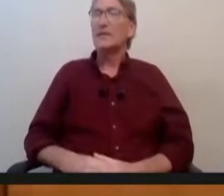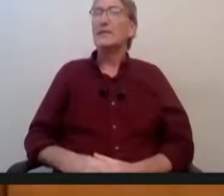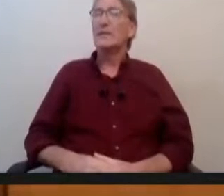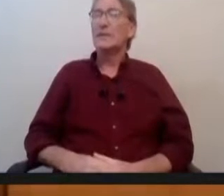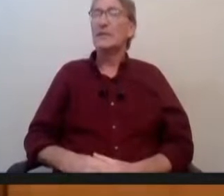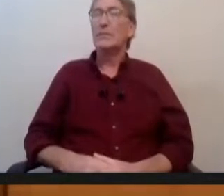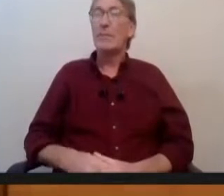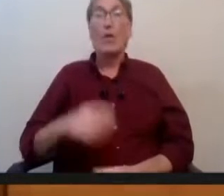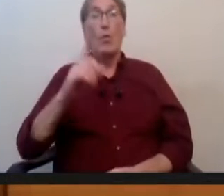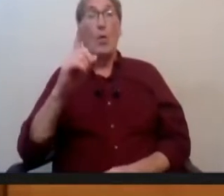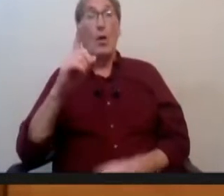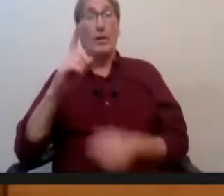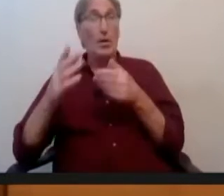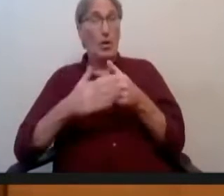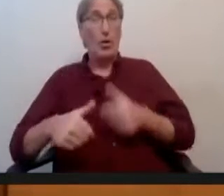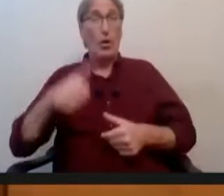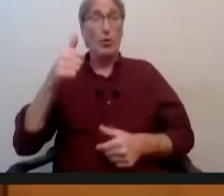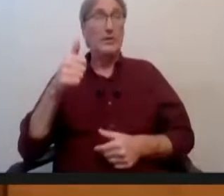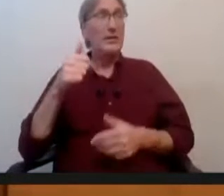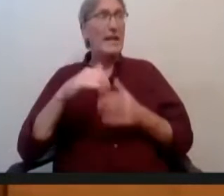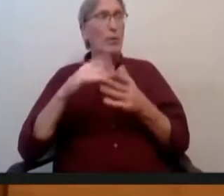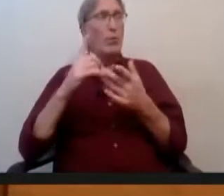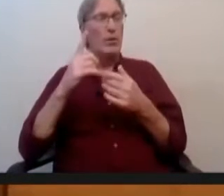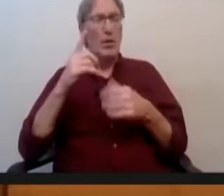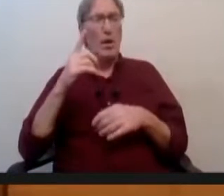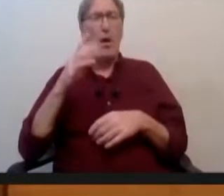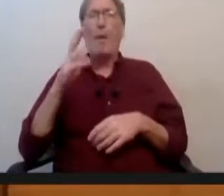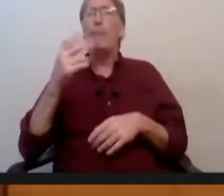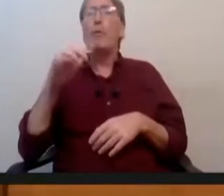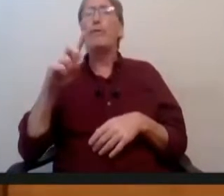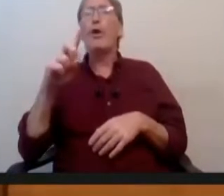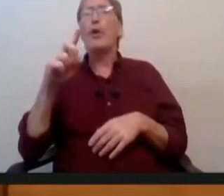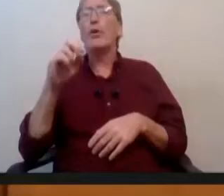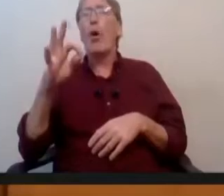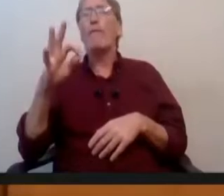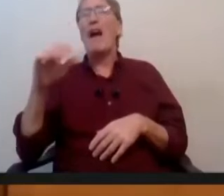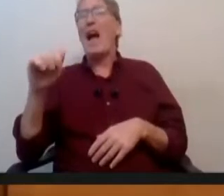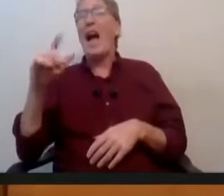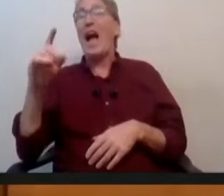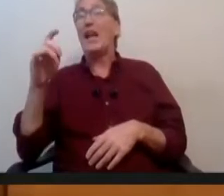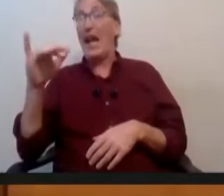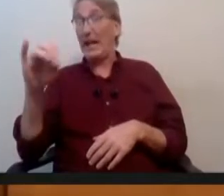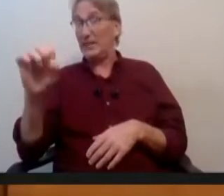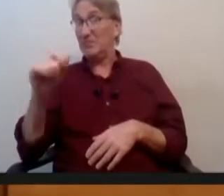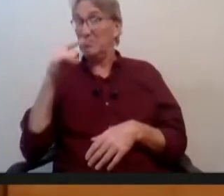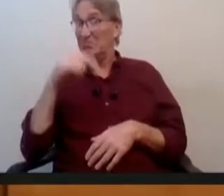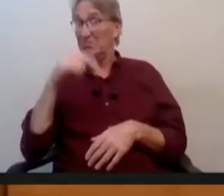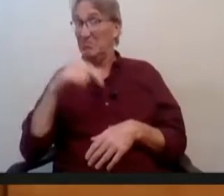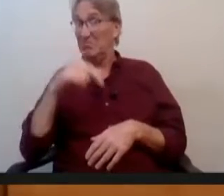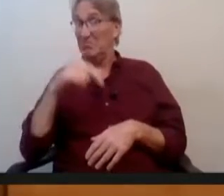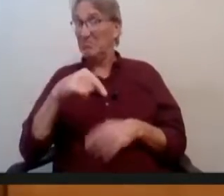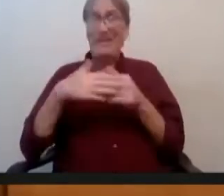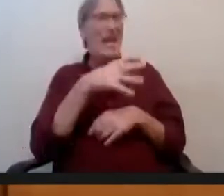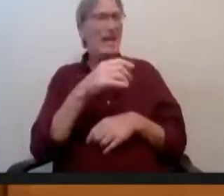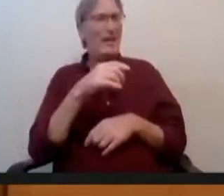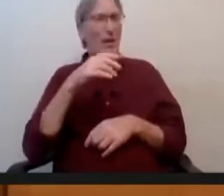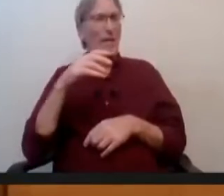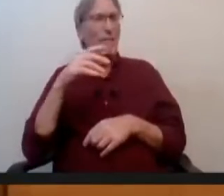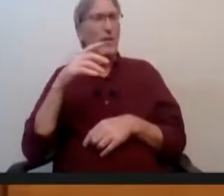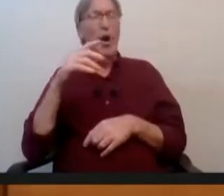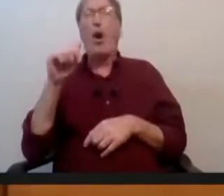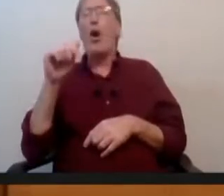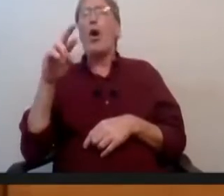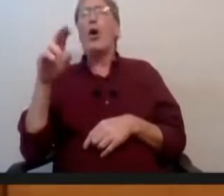one closest to us would be the one down on Boulevard of the Allies. Right now, that's listed. There's also one, I believe, at 1310 Arch